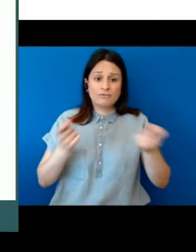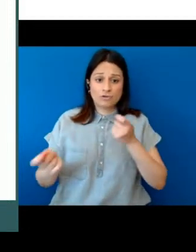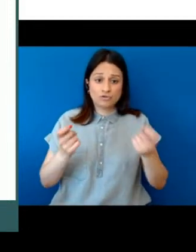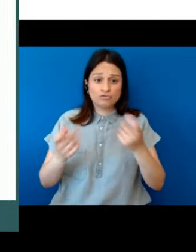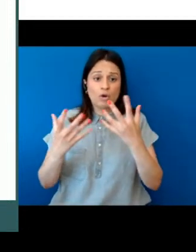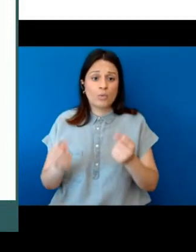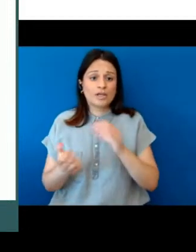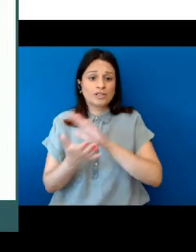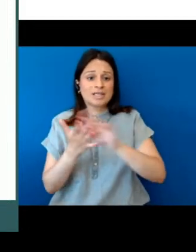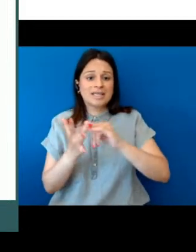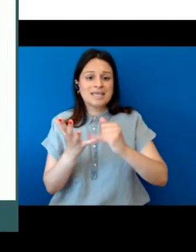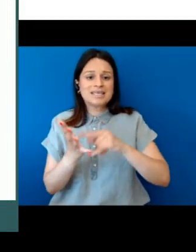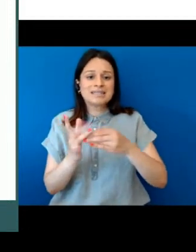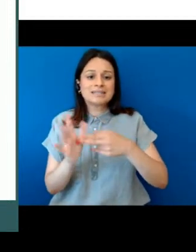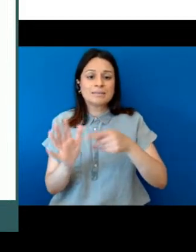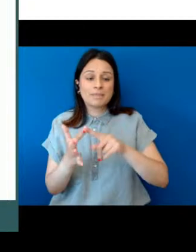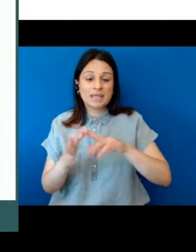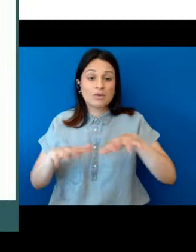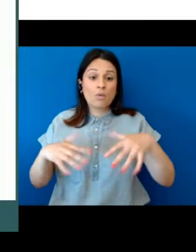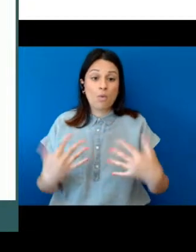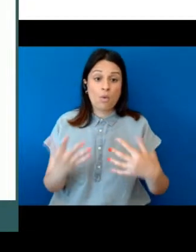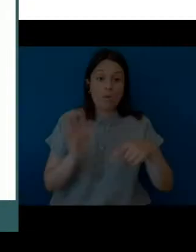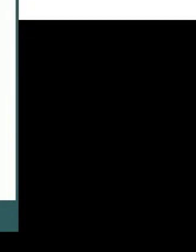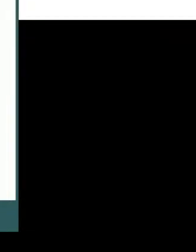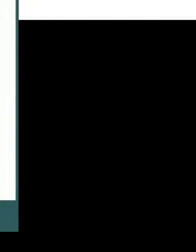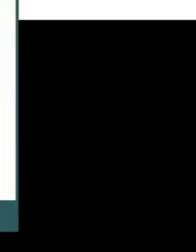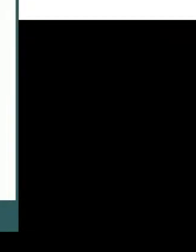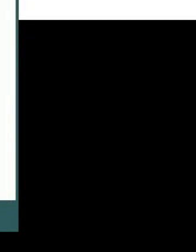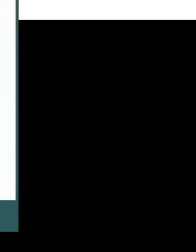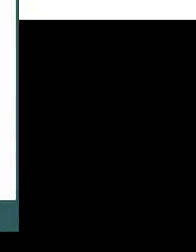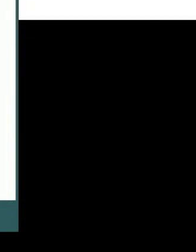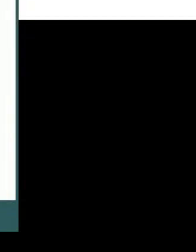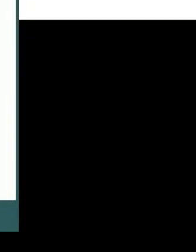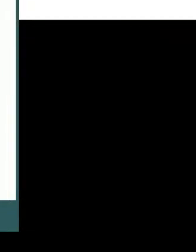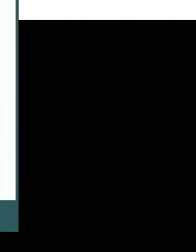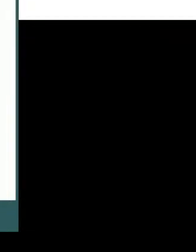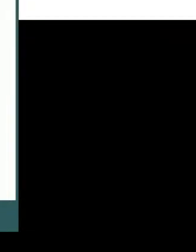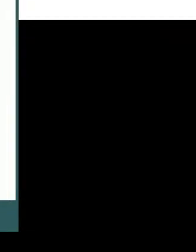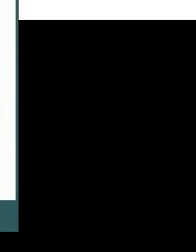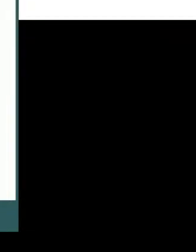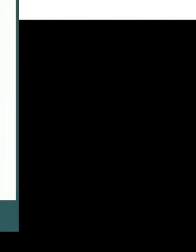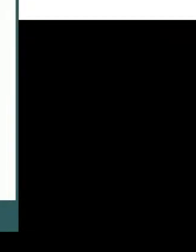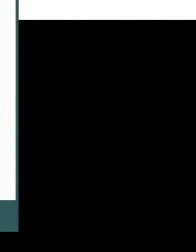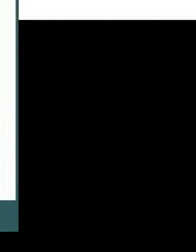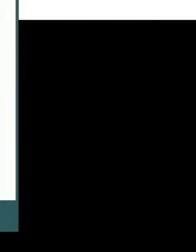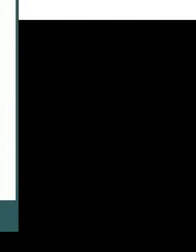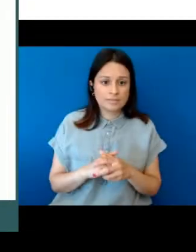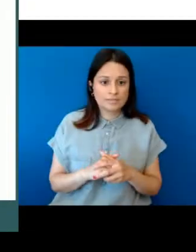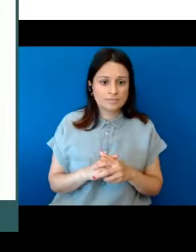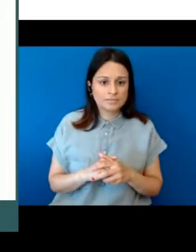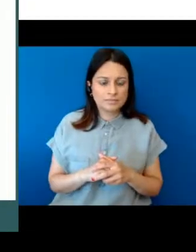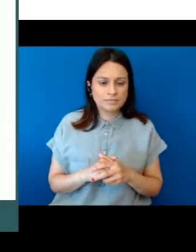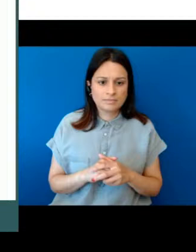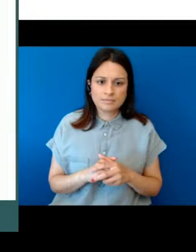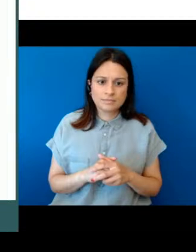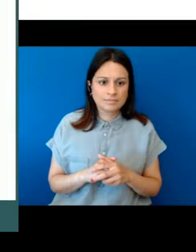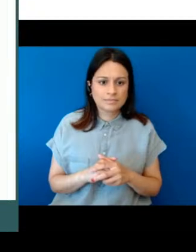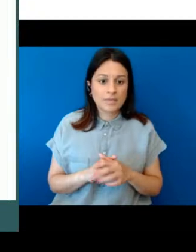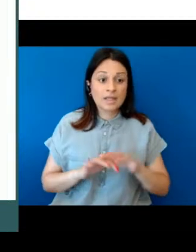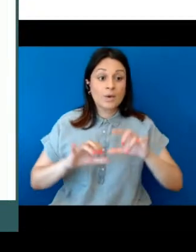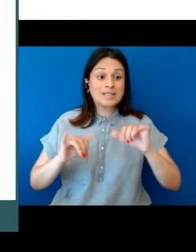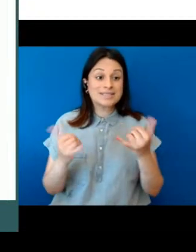the plain solution. And generally accepted, greater than 3 millimeters is felt to be